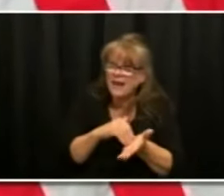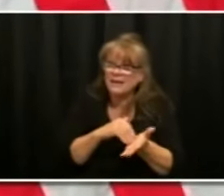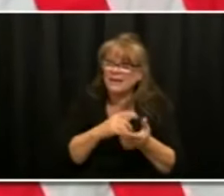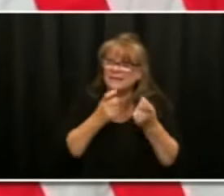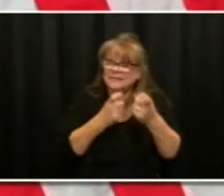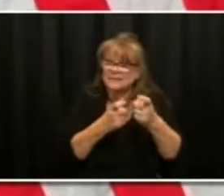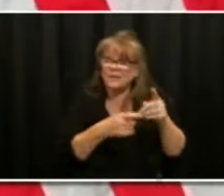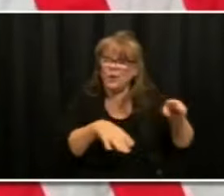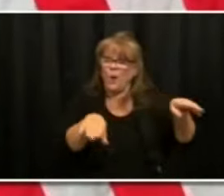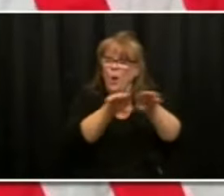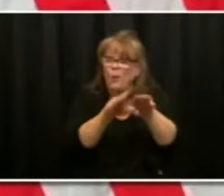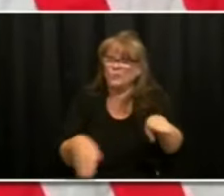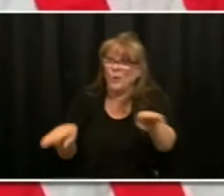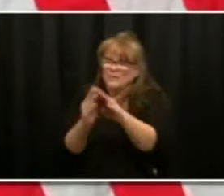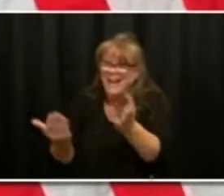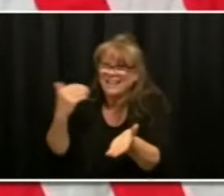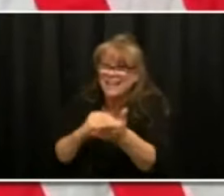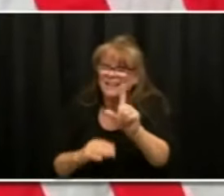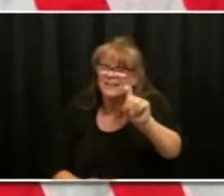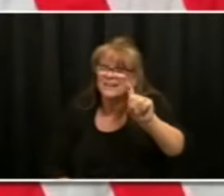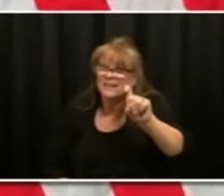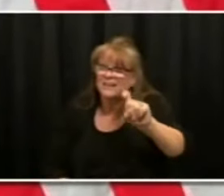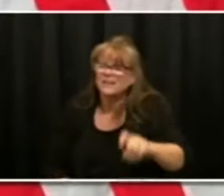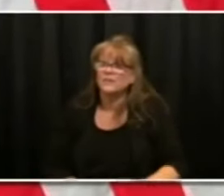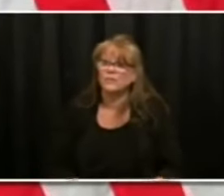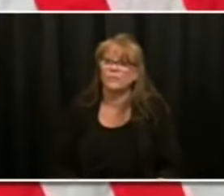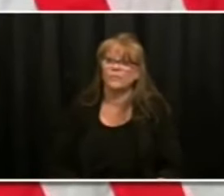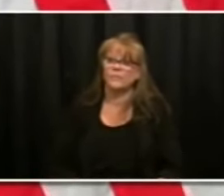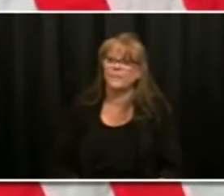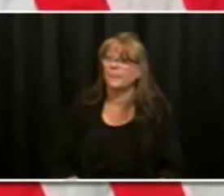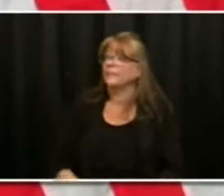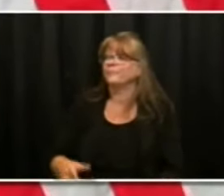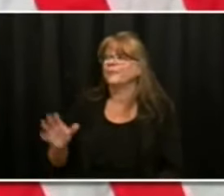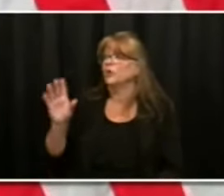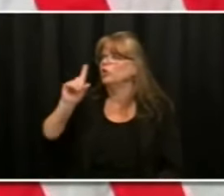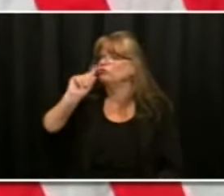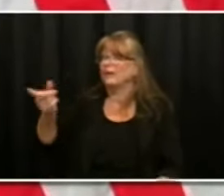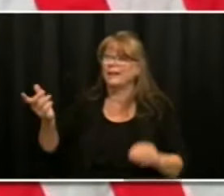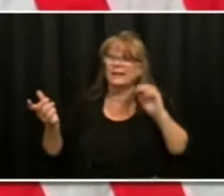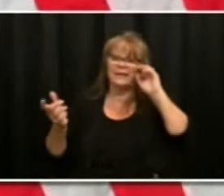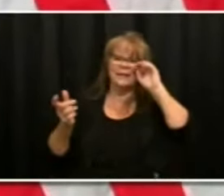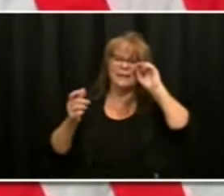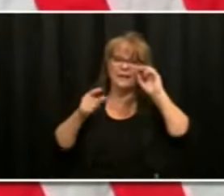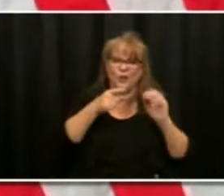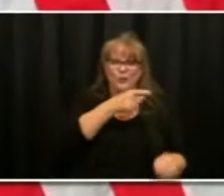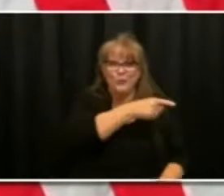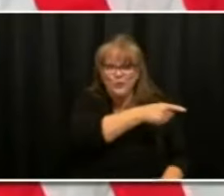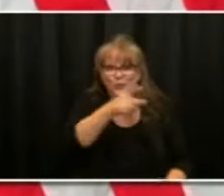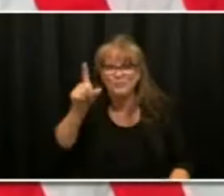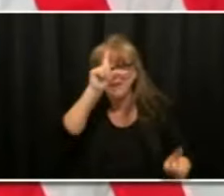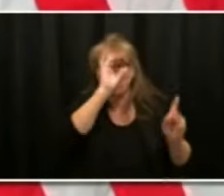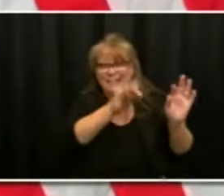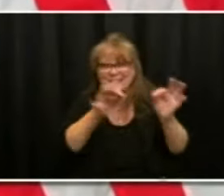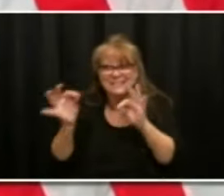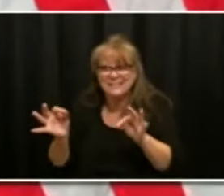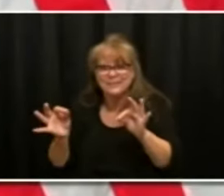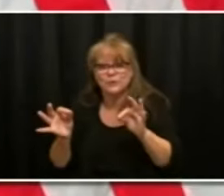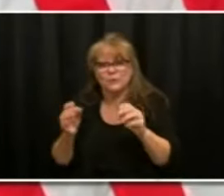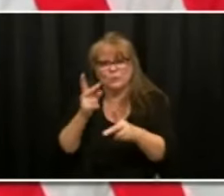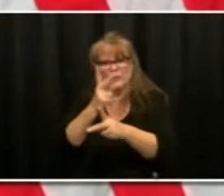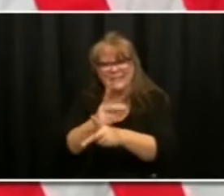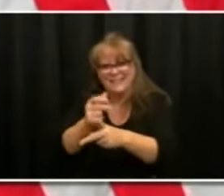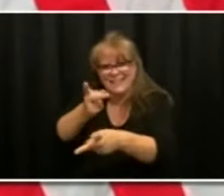health response needs to be sustainable and needs to show how we can live our lives in a safe way. Ski resorts are a good